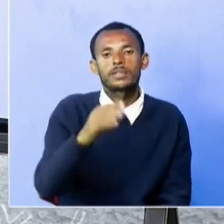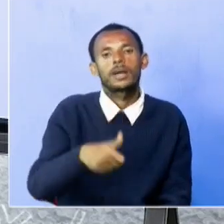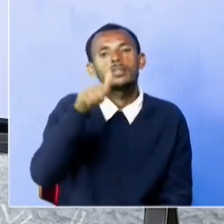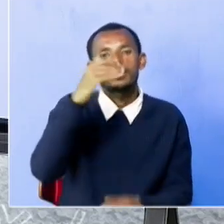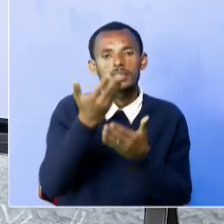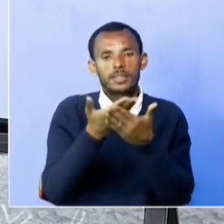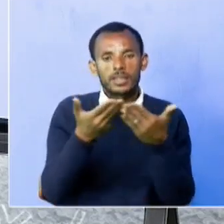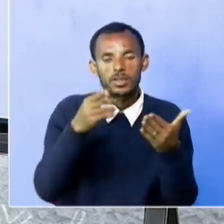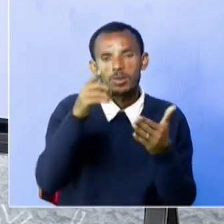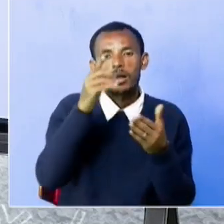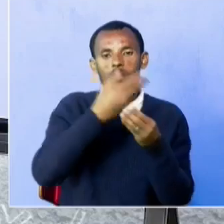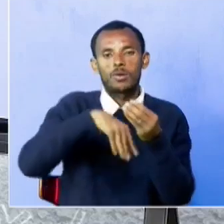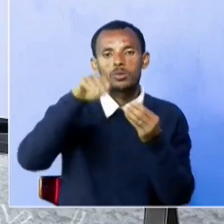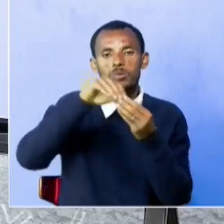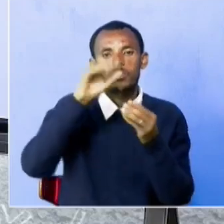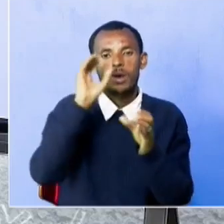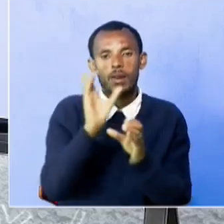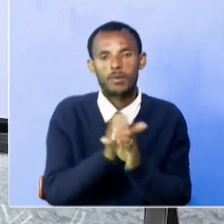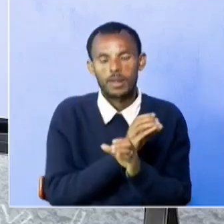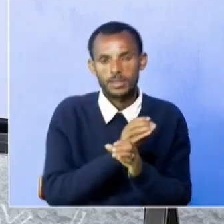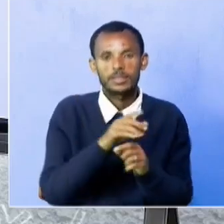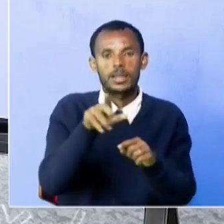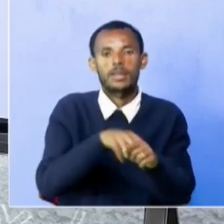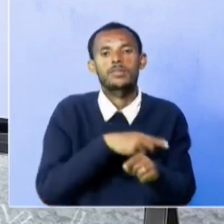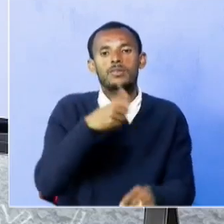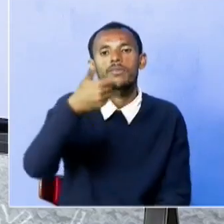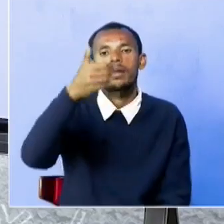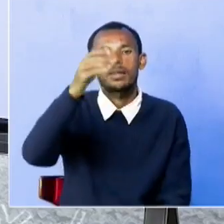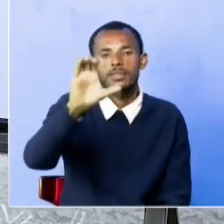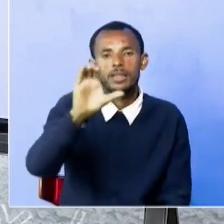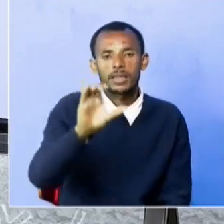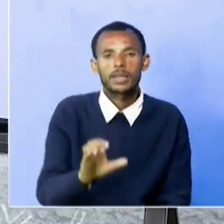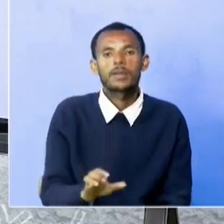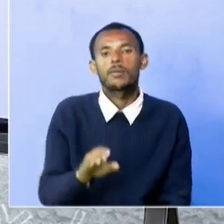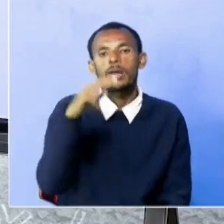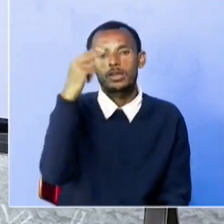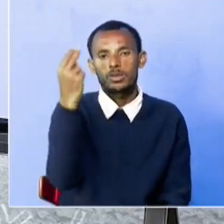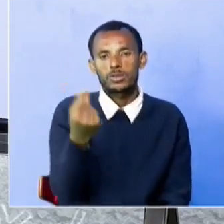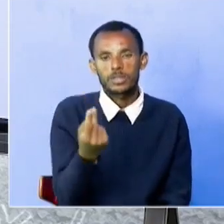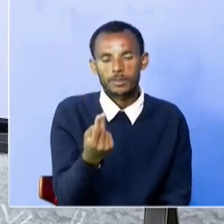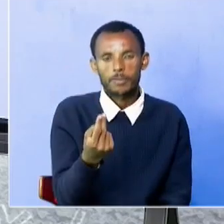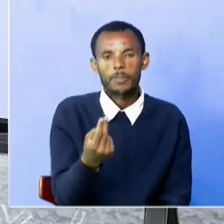thing, you can also calculate the length of AC by applying